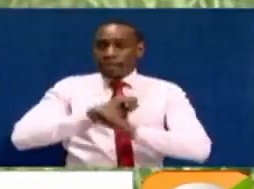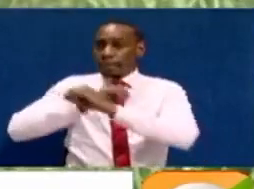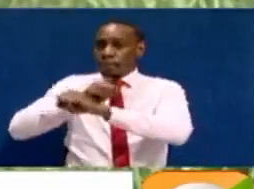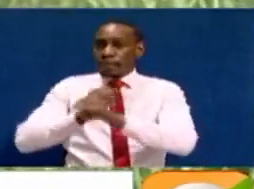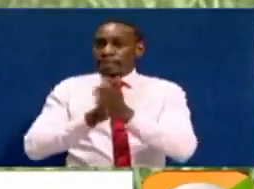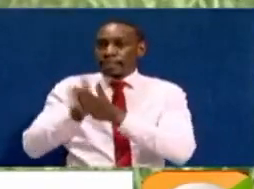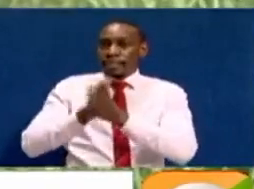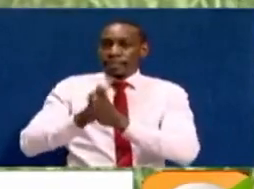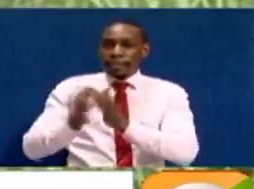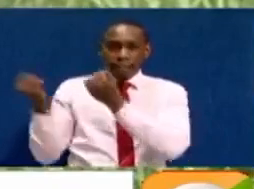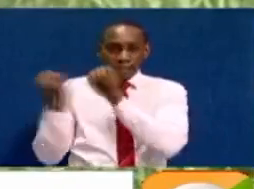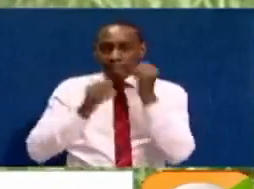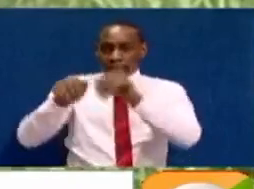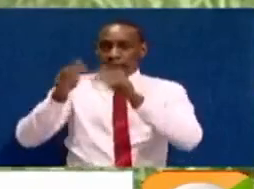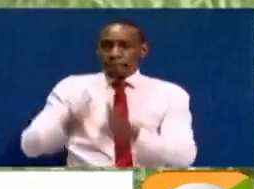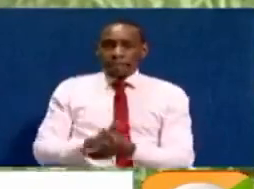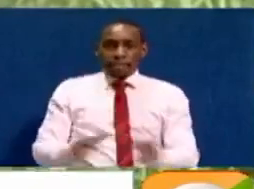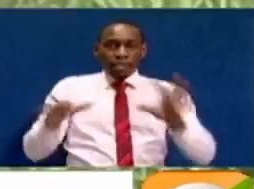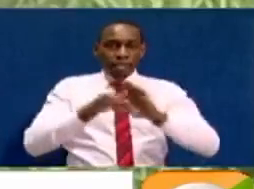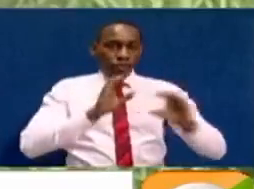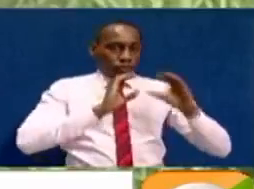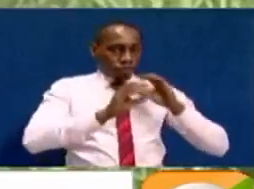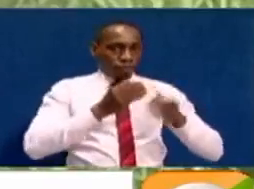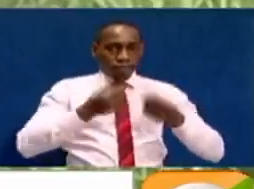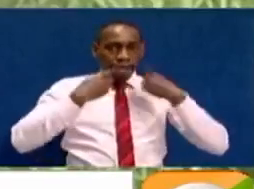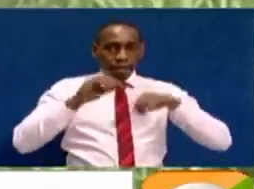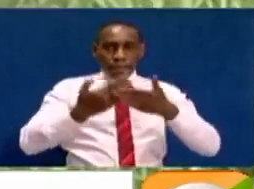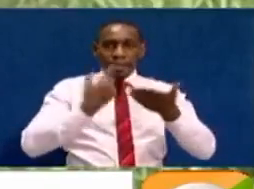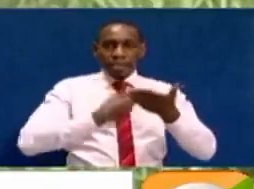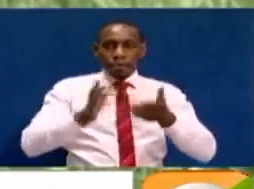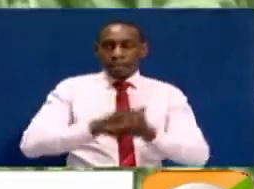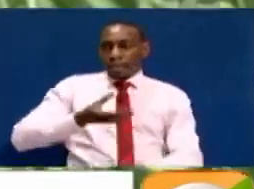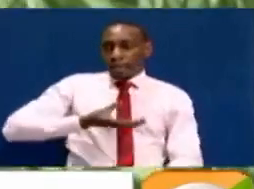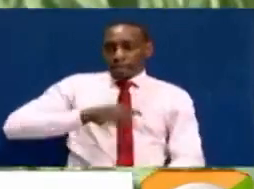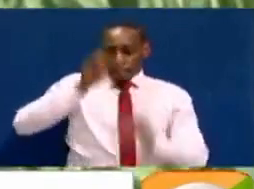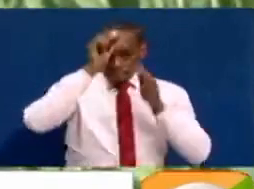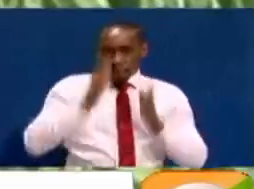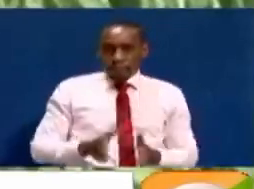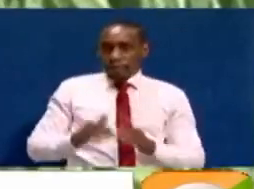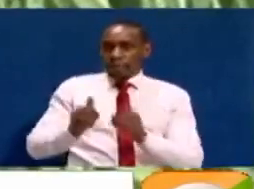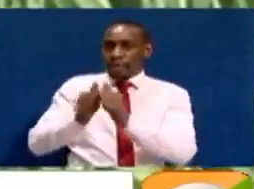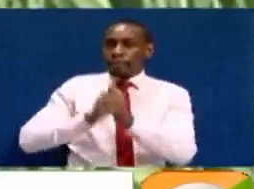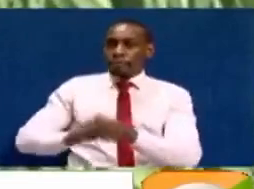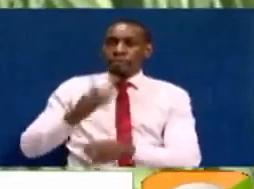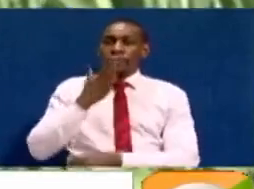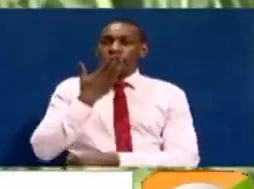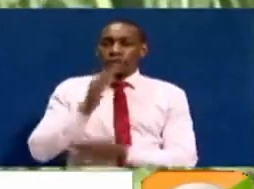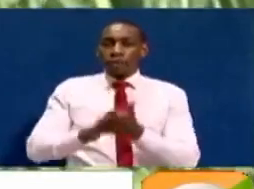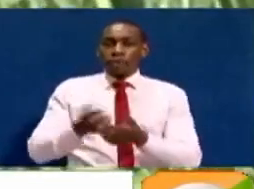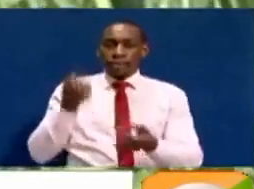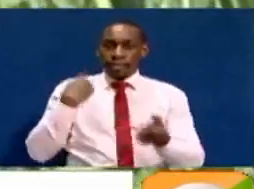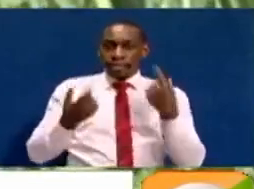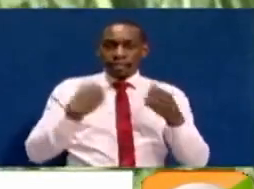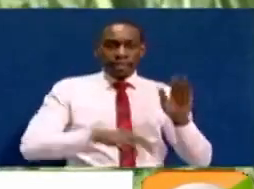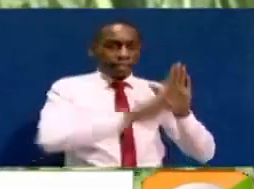safeguard the interests of cane farmers. In a joint communique released last week, the Council of Governors rubbished the Sugar and Tea